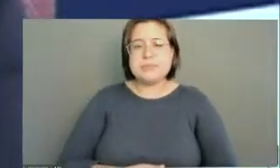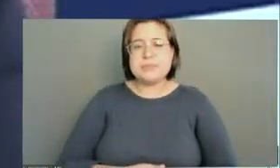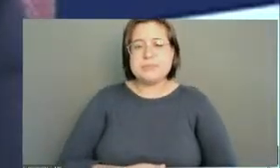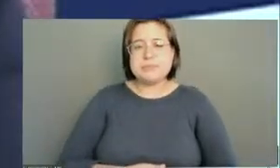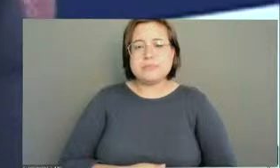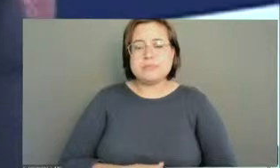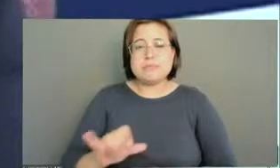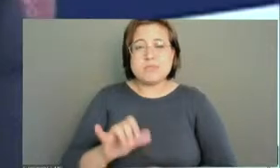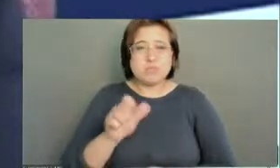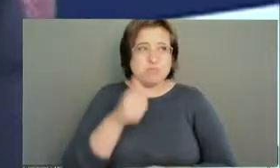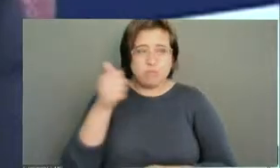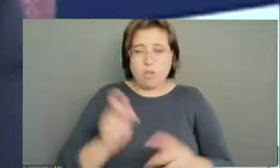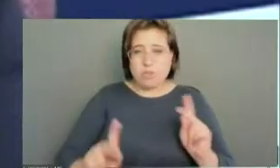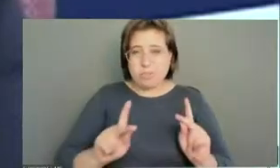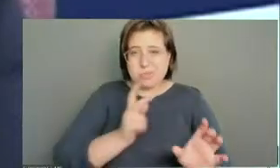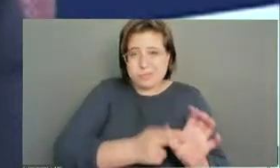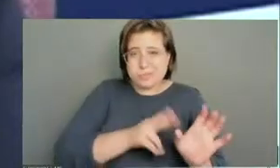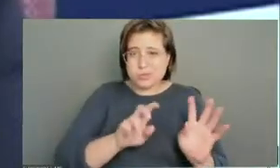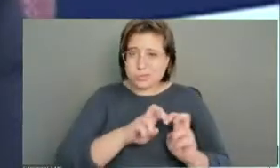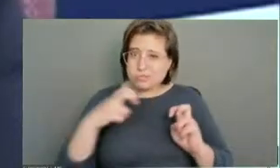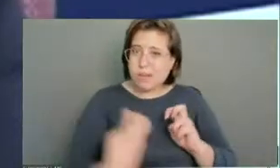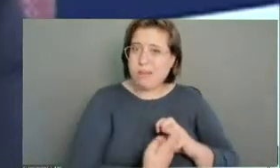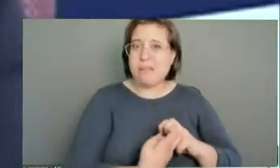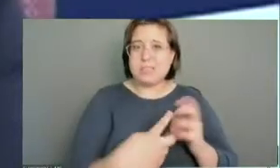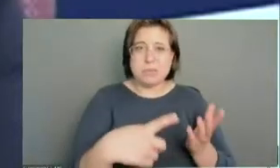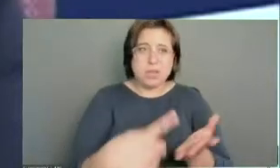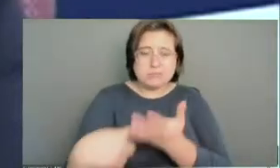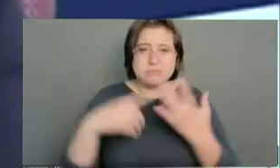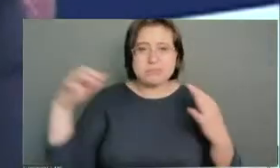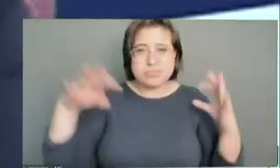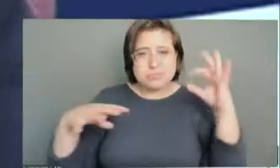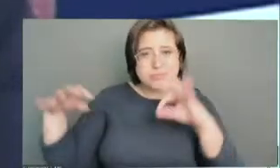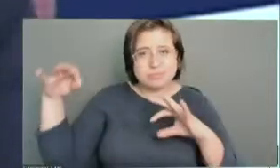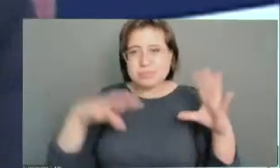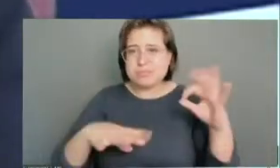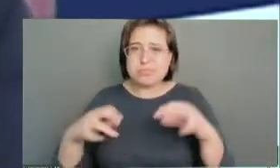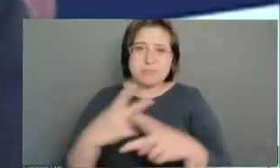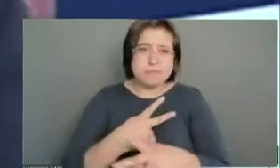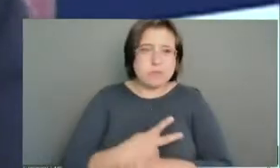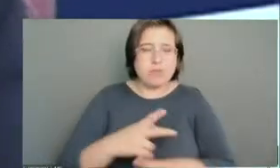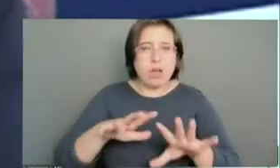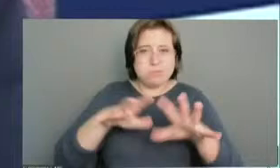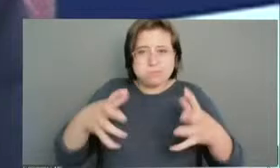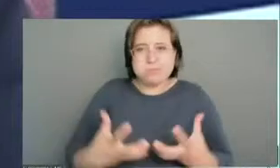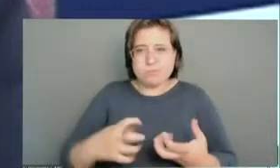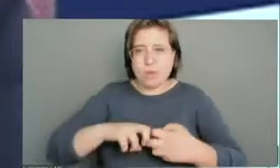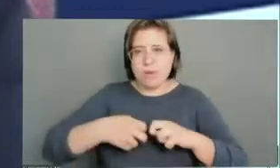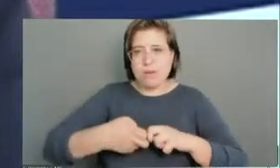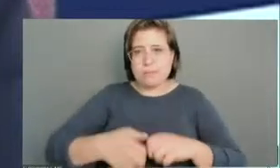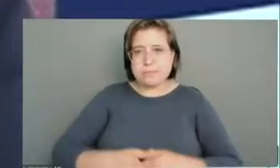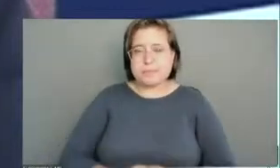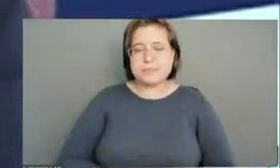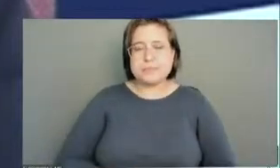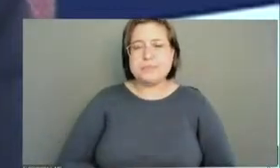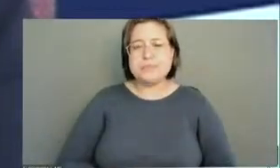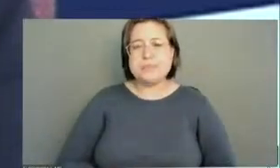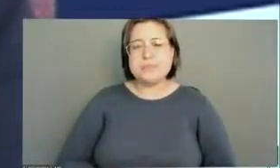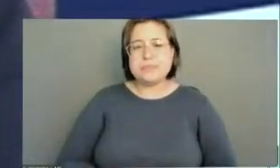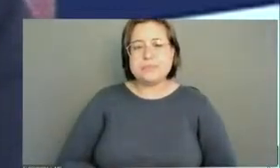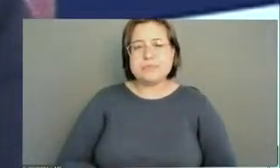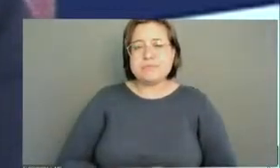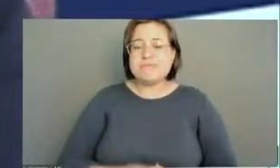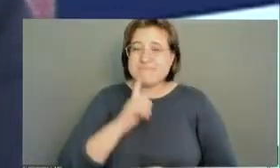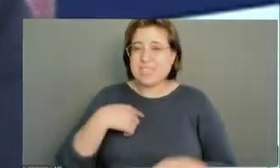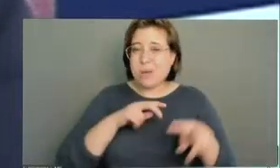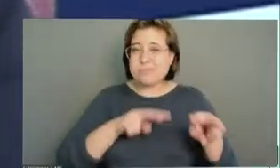share additional insights and perspectives. So looking forward to another really great meeting.